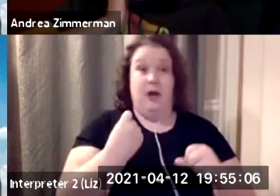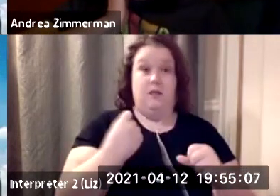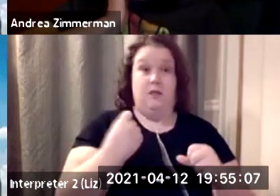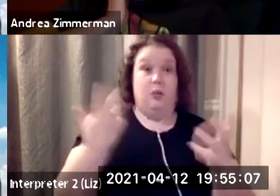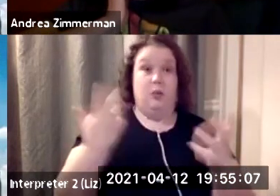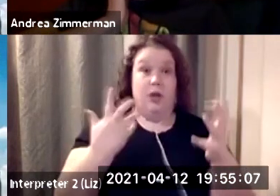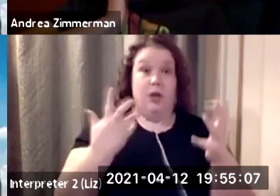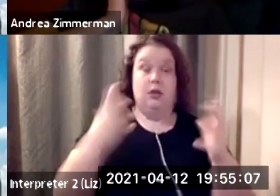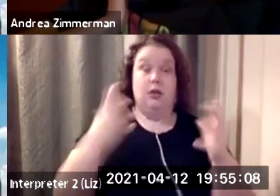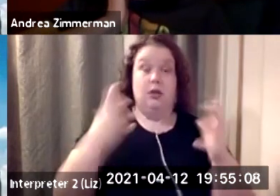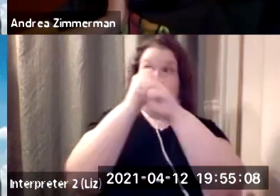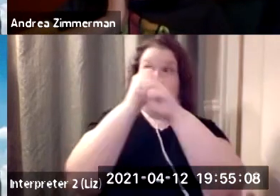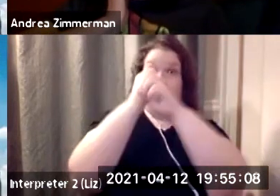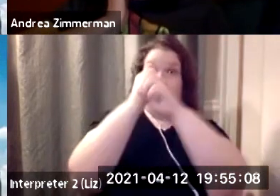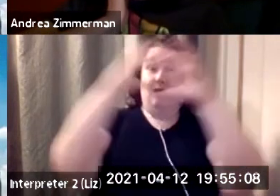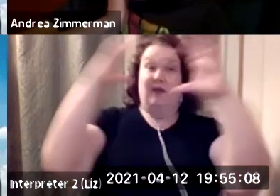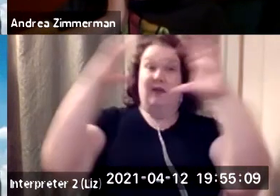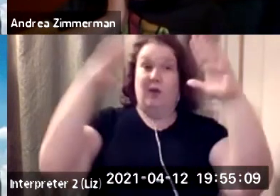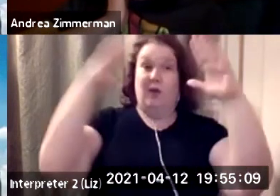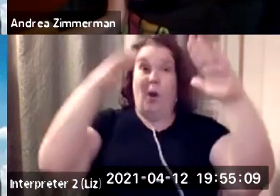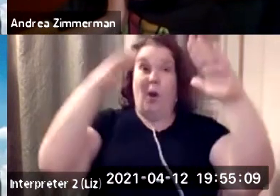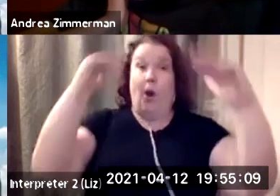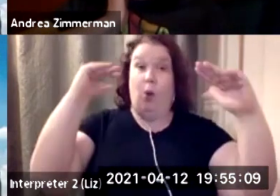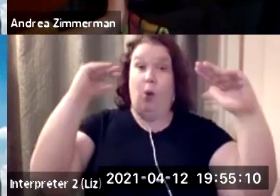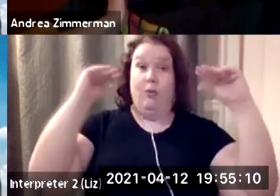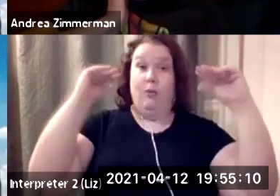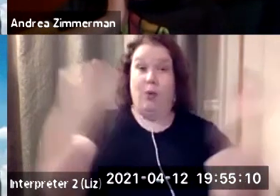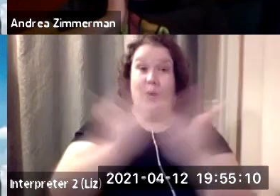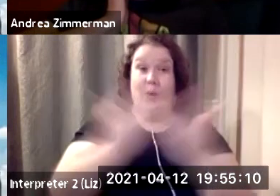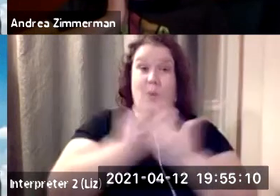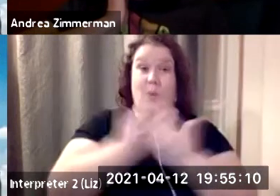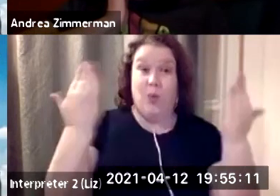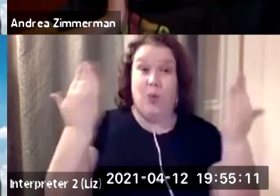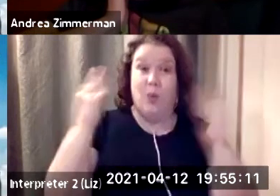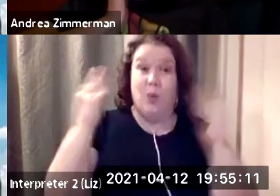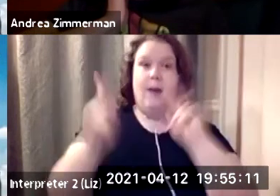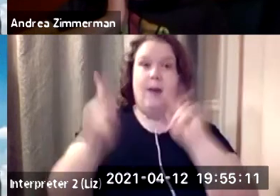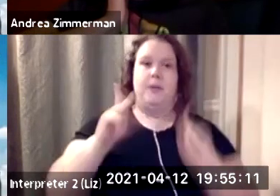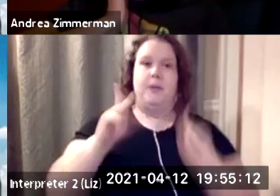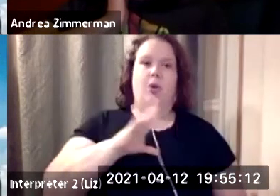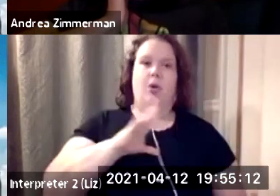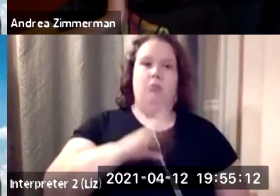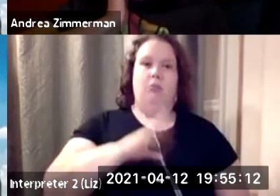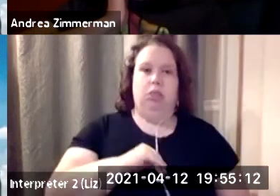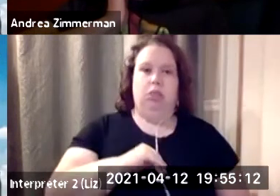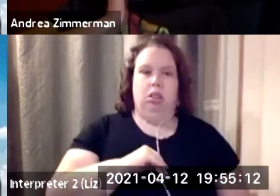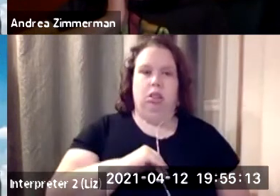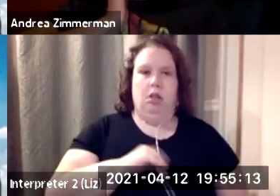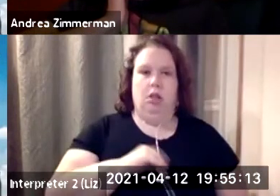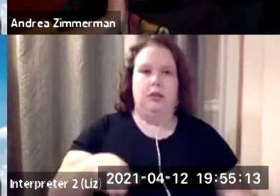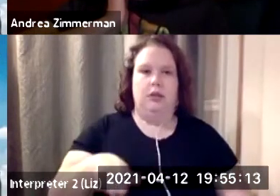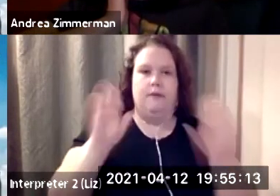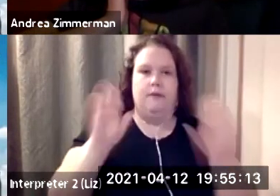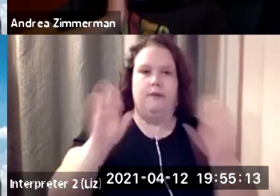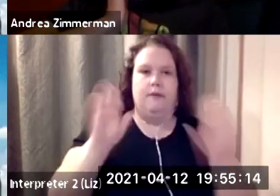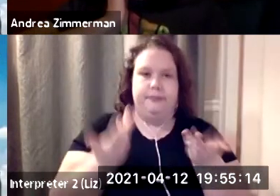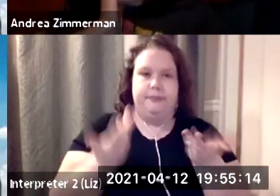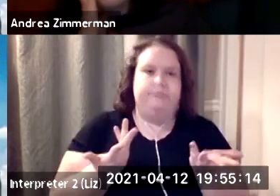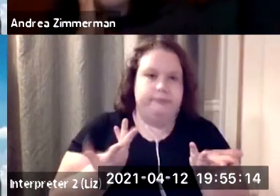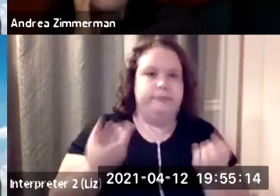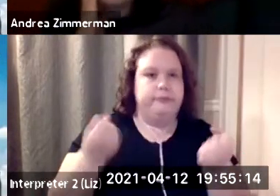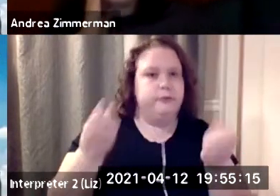vision creates hopes and dreams. And I think that's what we're hoping to do, but, you know, find that balance of community and everything else. So